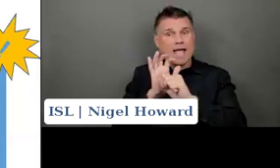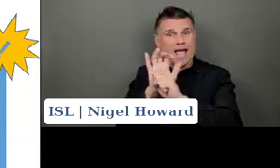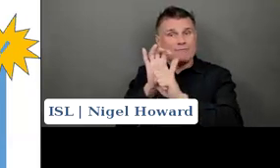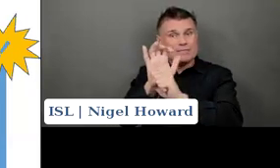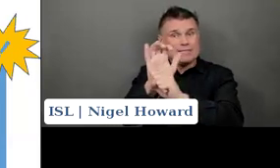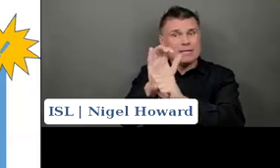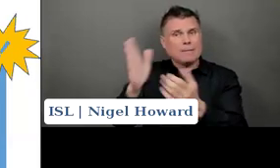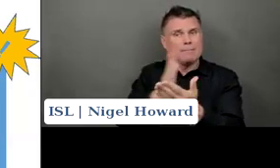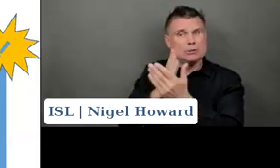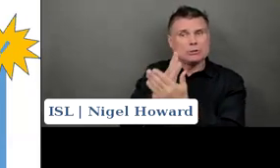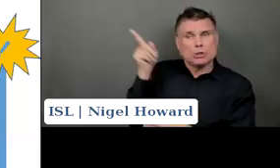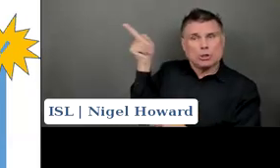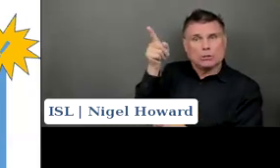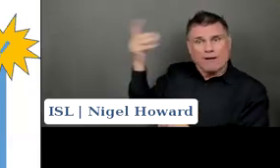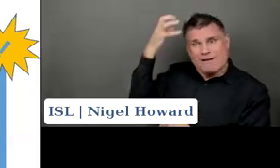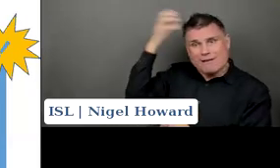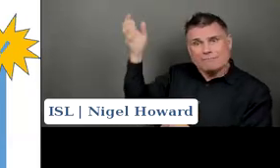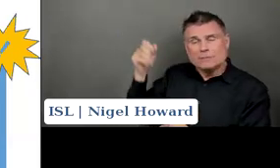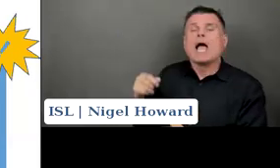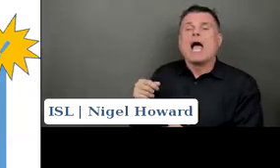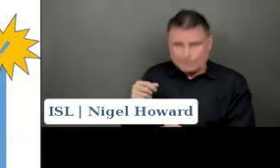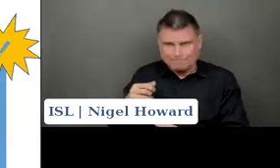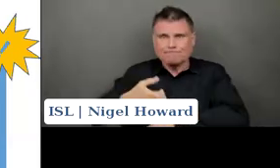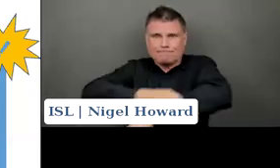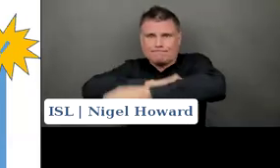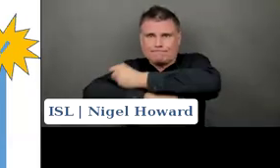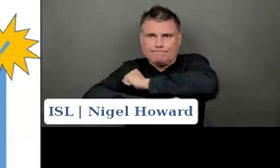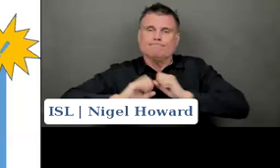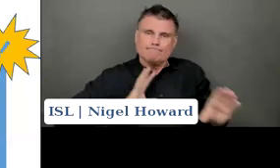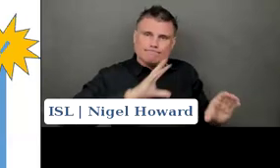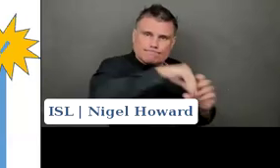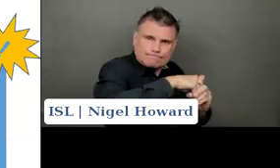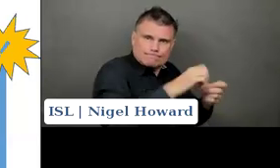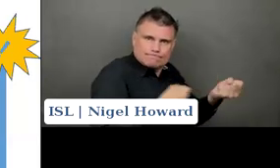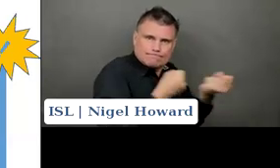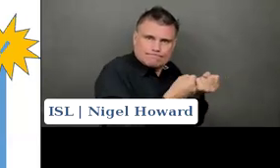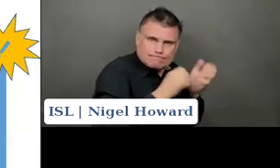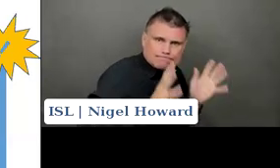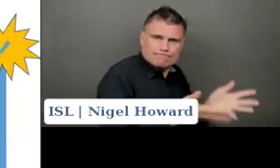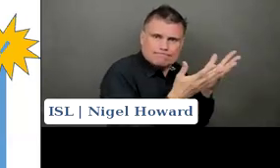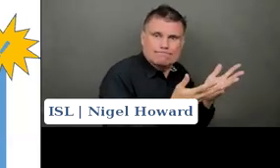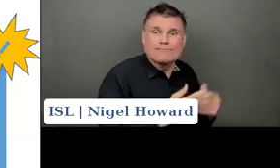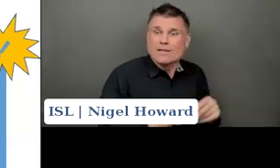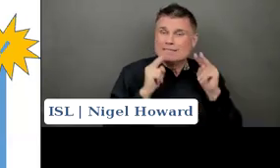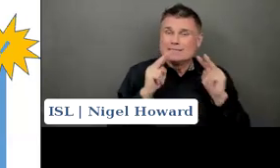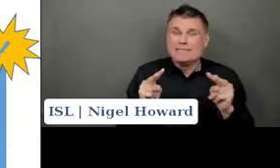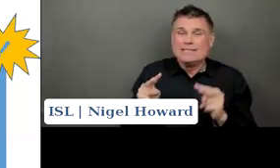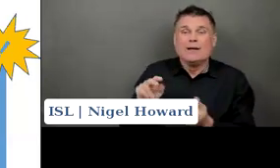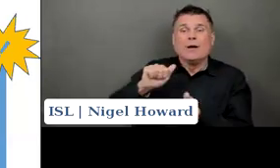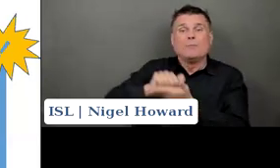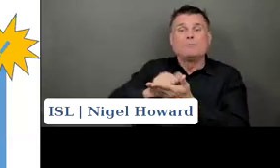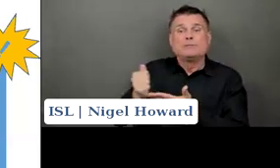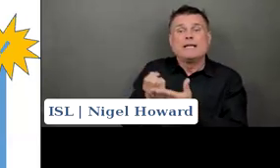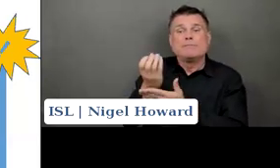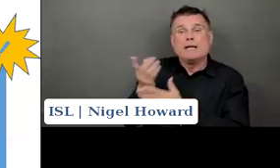activism that can be seen in many countries, and you can see all of the details obviously in the literature and the resources that are being shared.